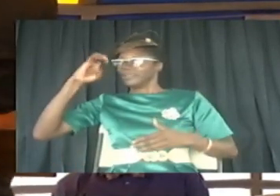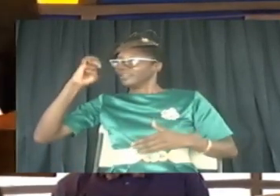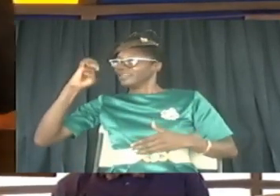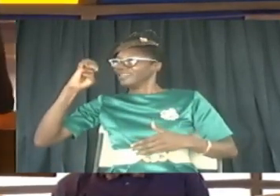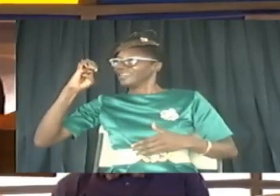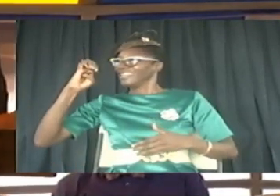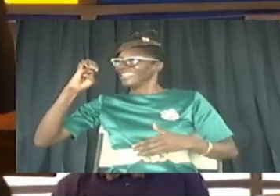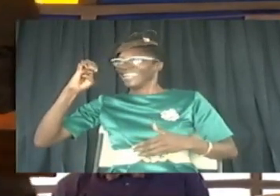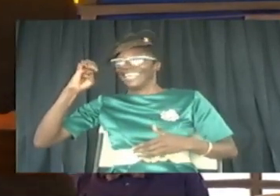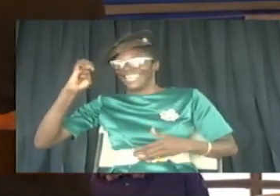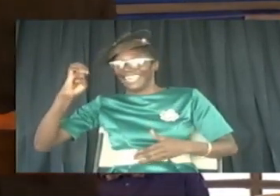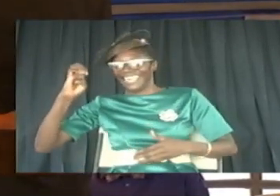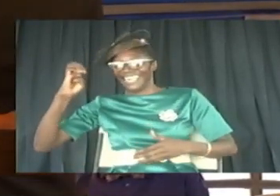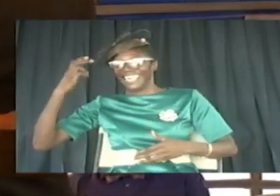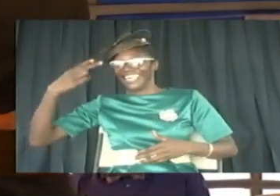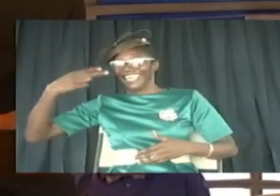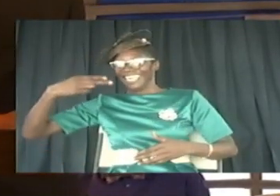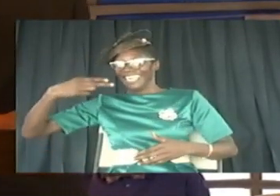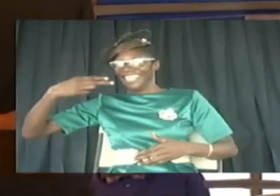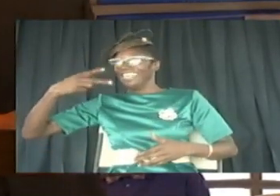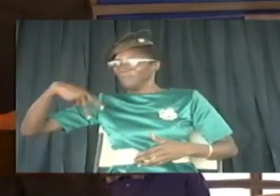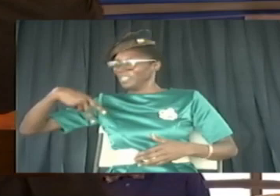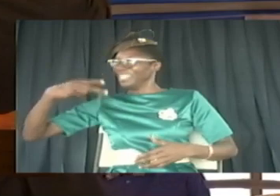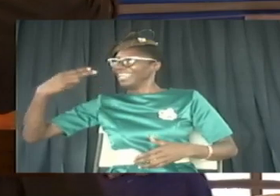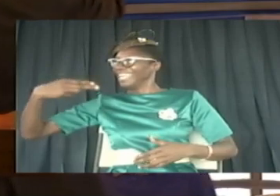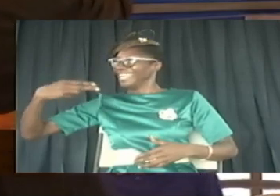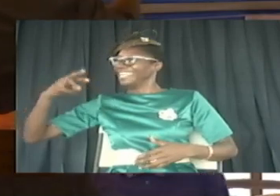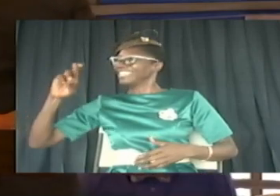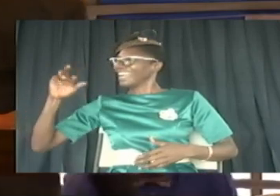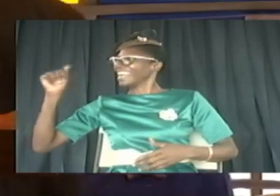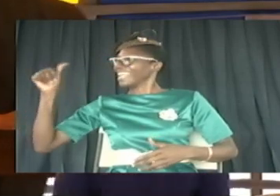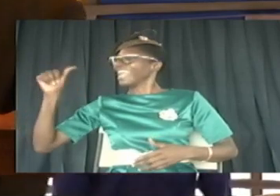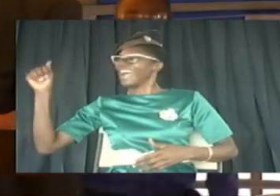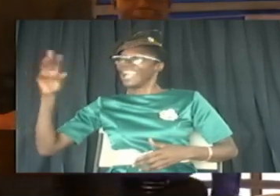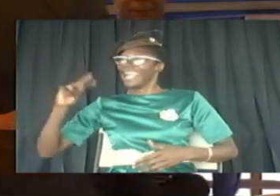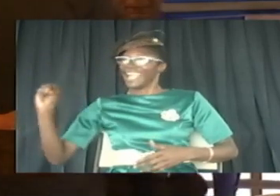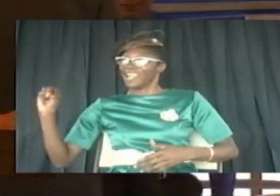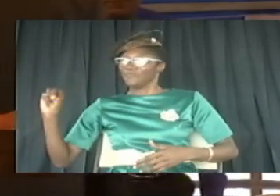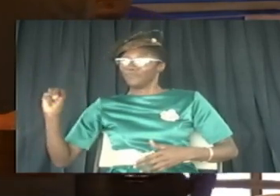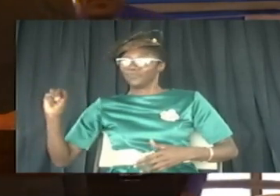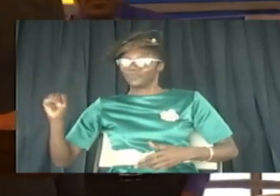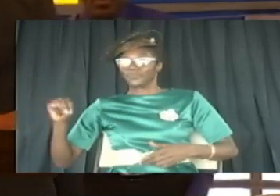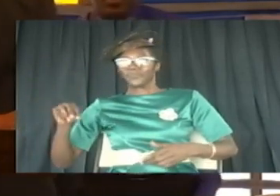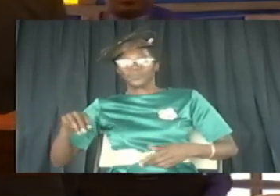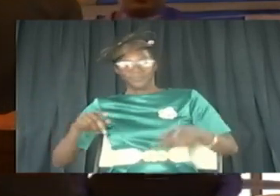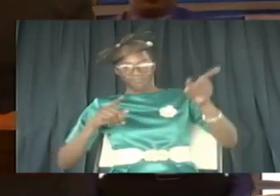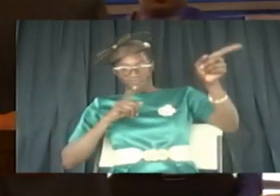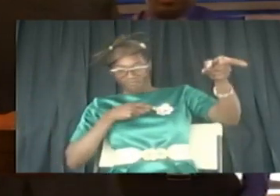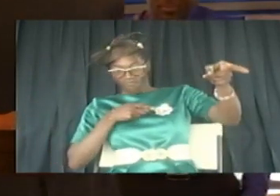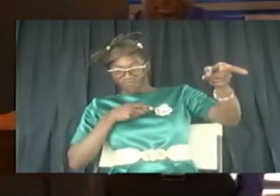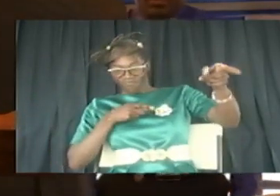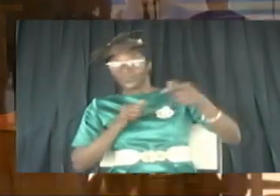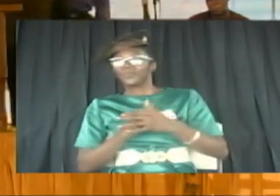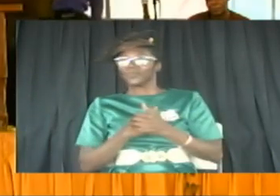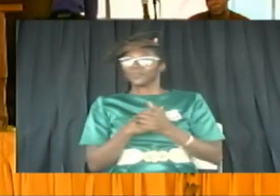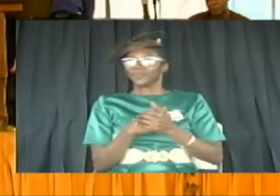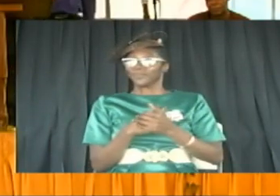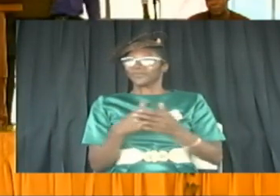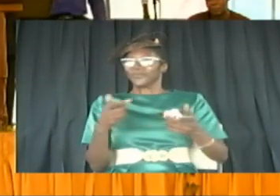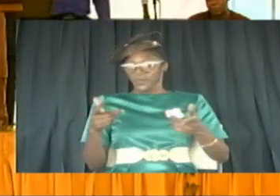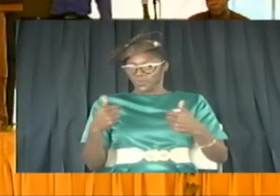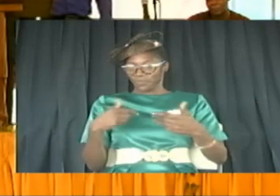could hold you here, sir. But keep the distance. Come, Brother Prince. Man, I said the elder. Yes, man, come a little